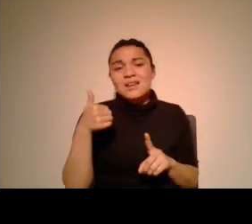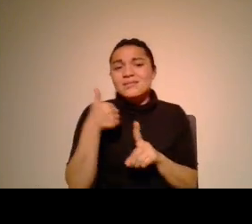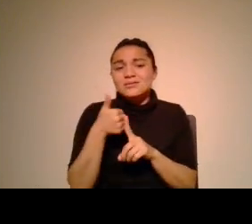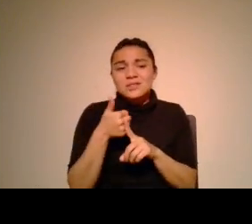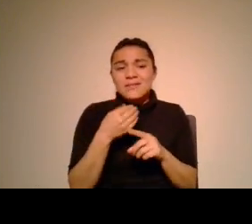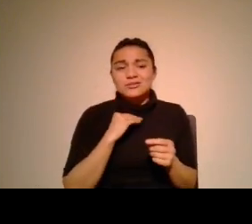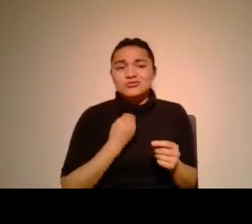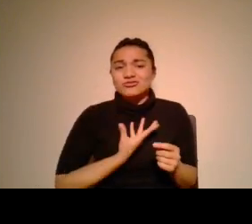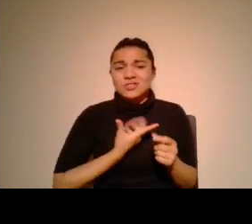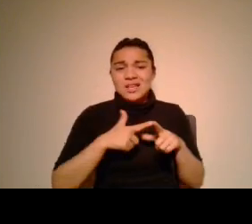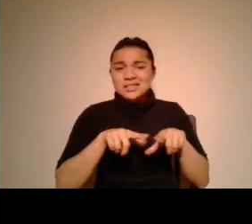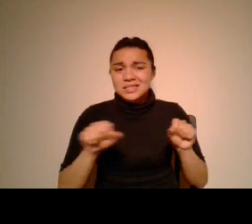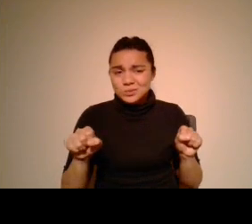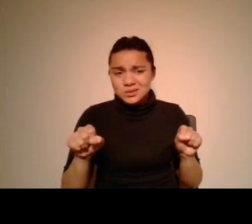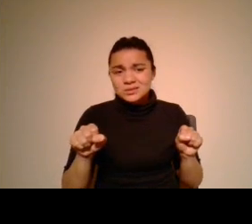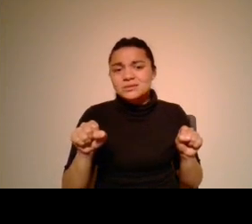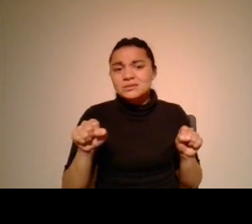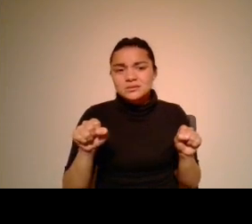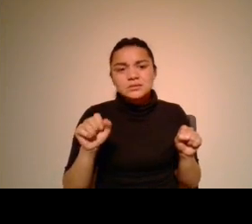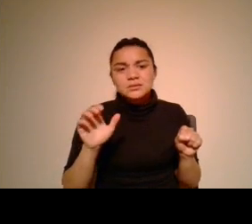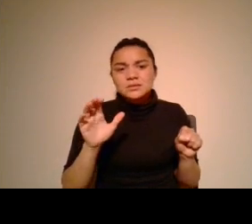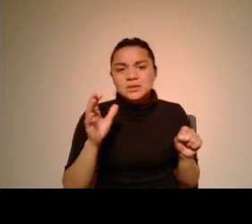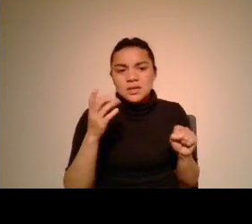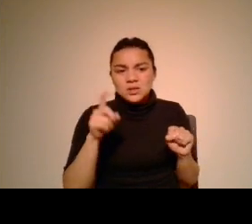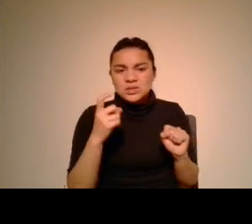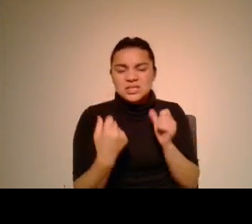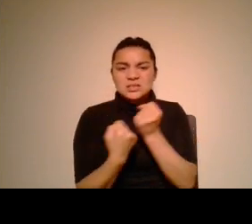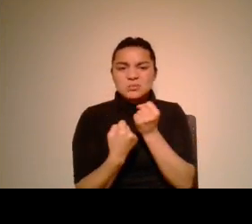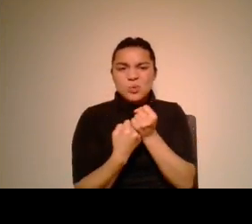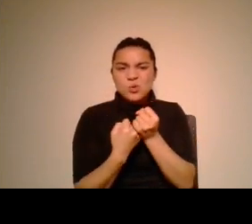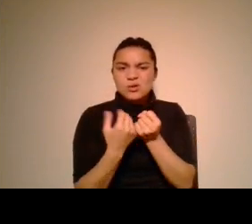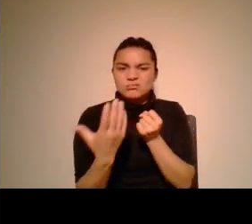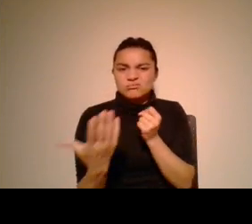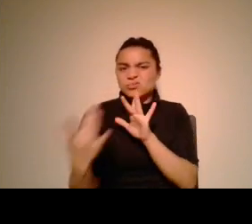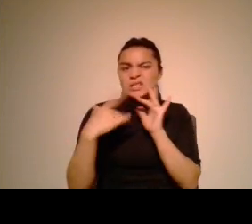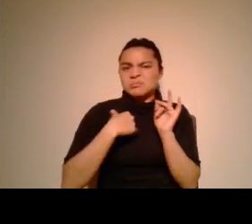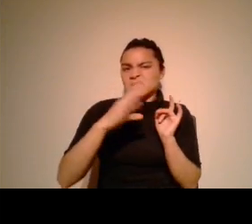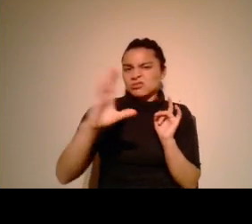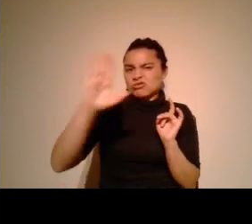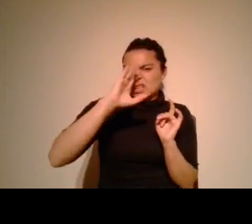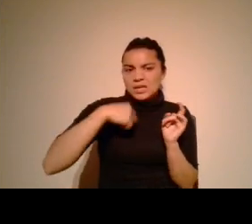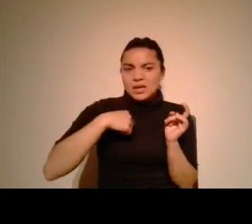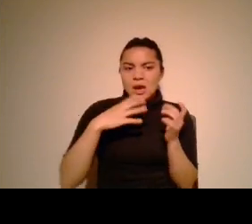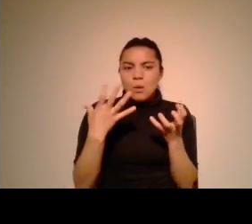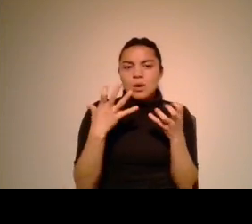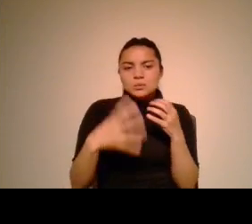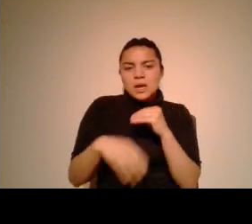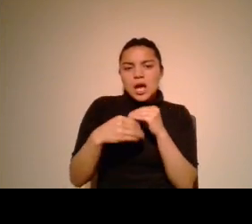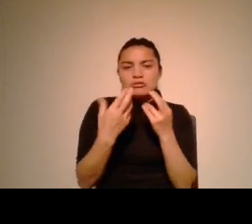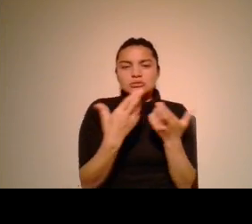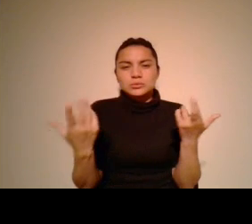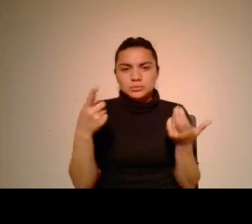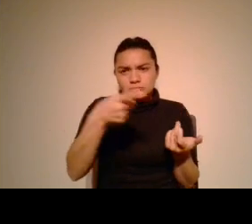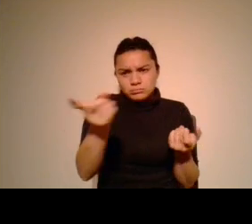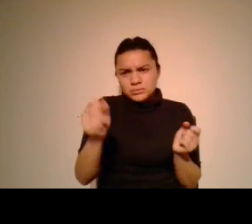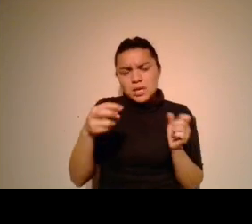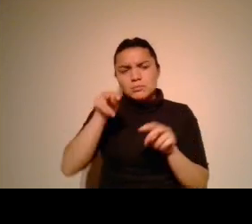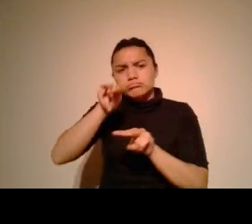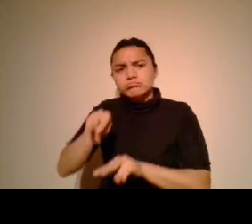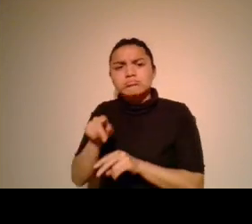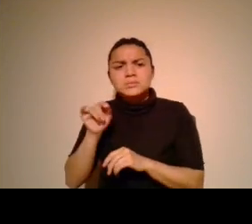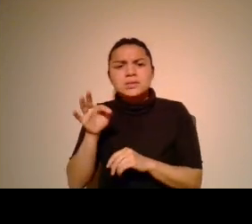is something where you should just like straight up contact me directly and we'll talk. But I just wanted to put these resources out there for you if you are